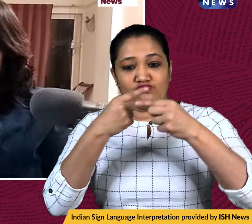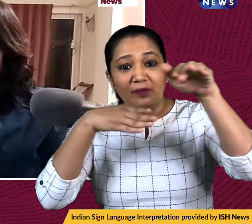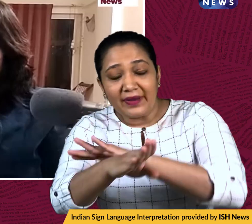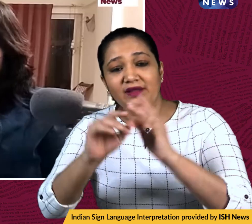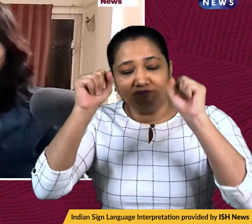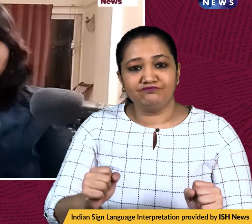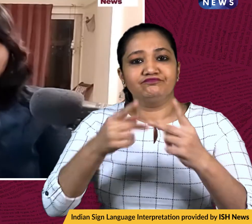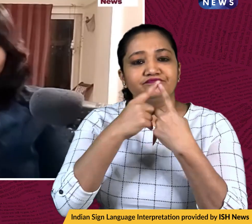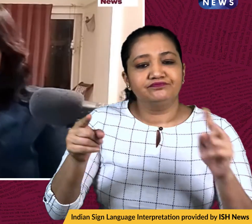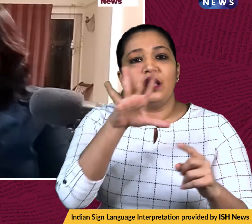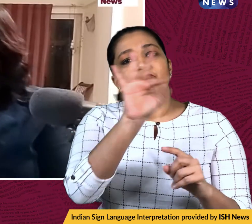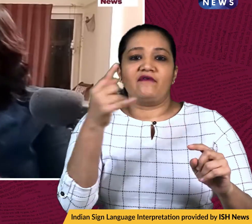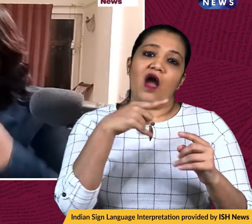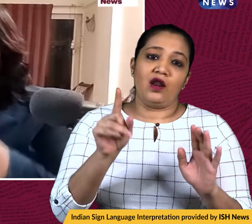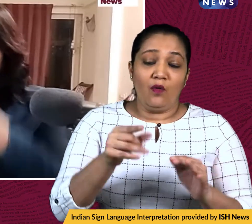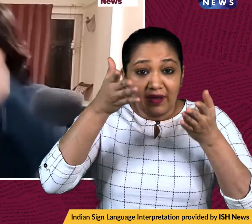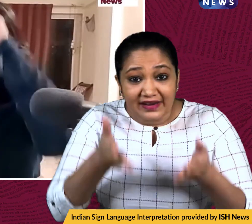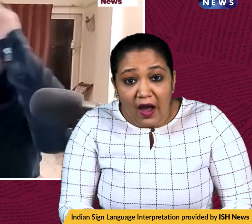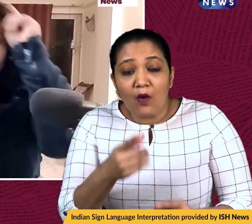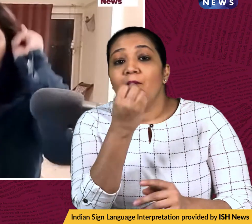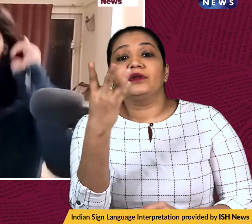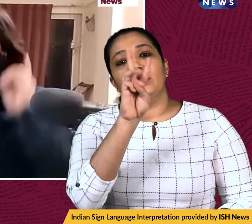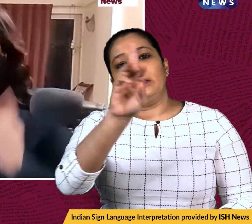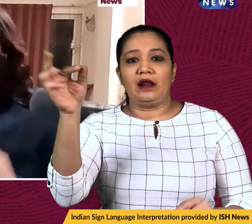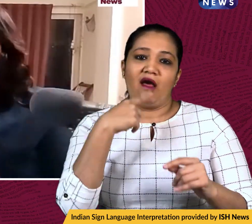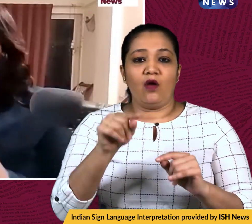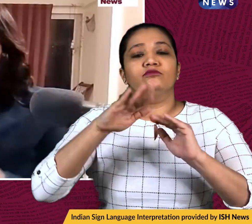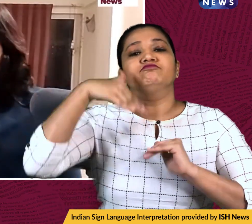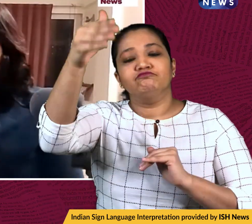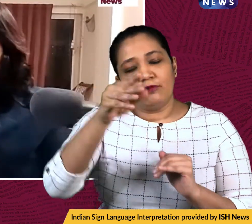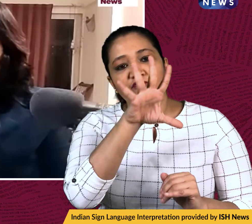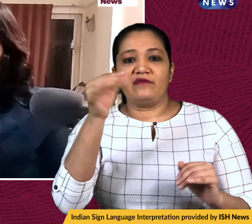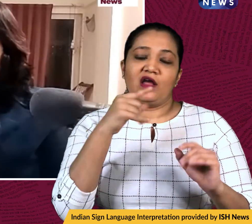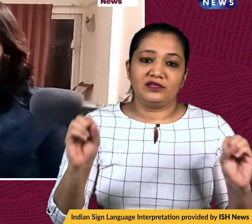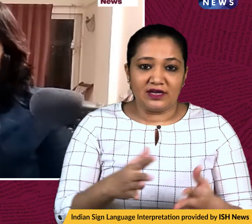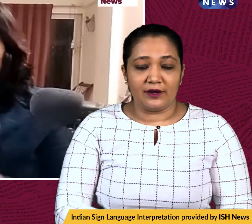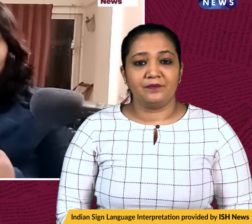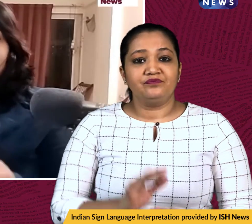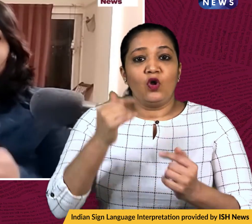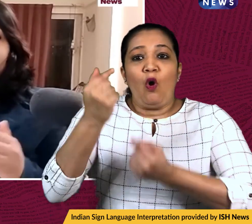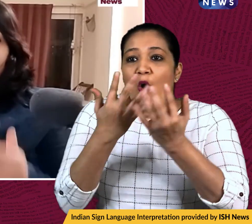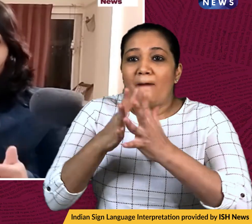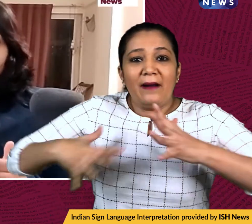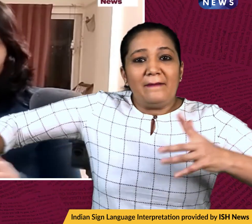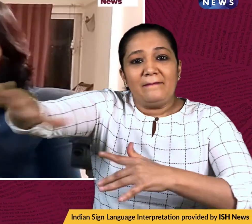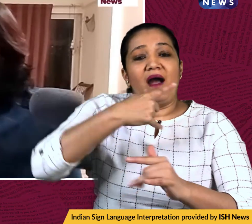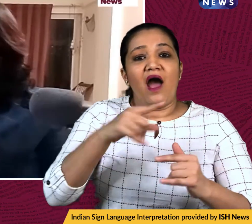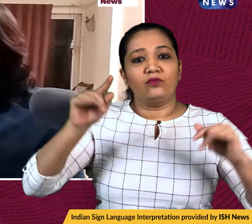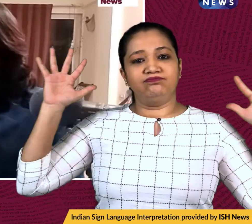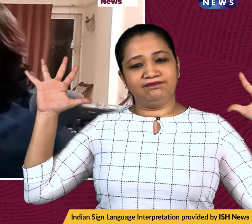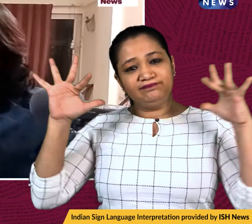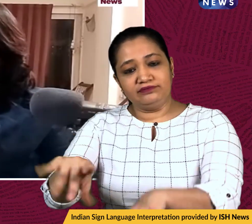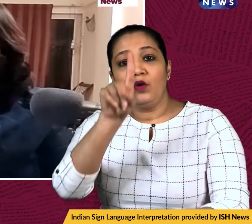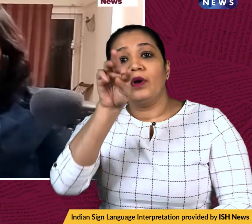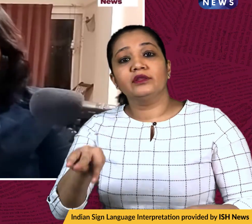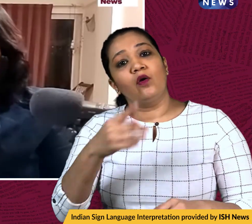of political parties to 500 from the existing 300 number. Now, in designated open spaces, a maximum of 1,000 people